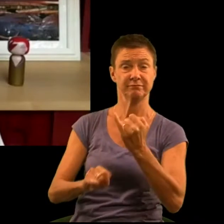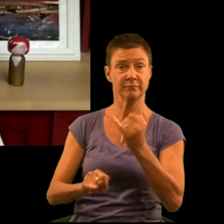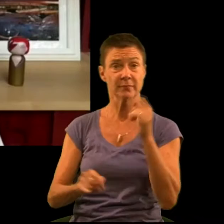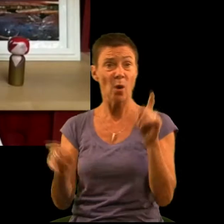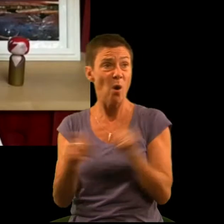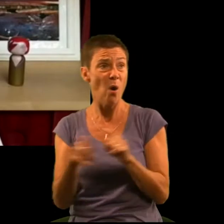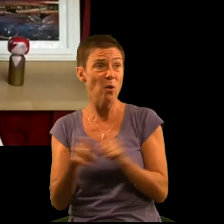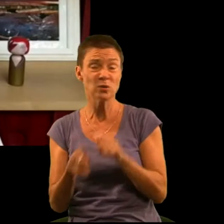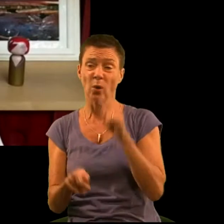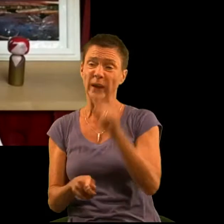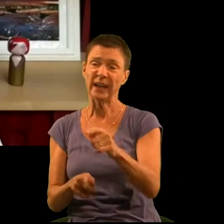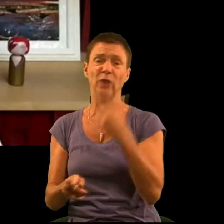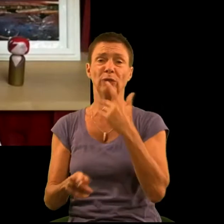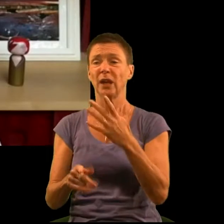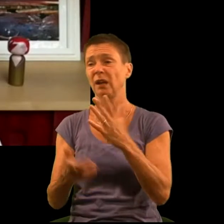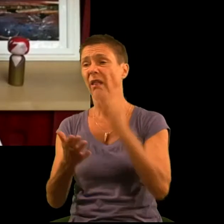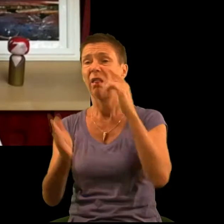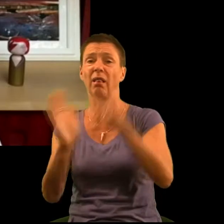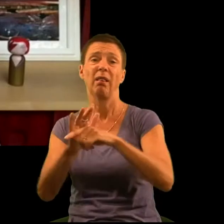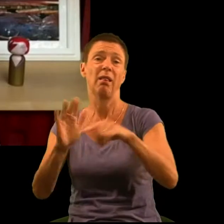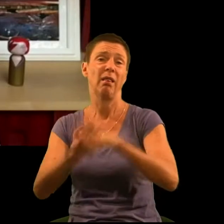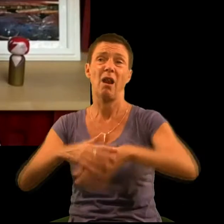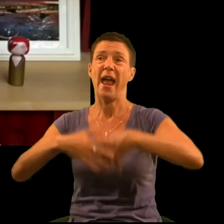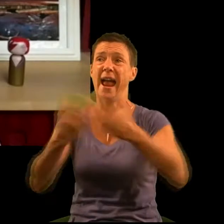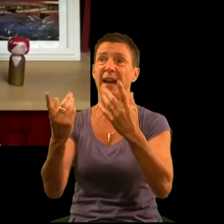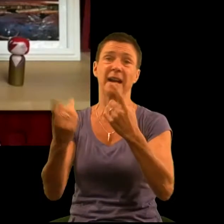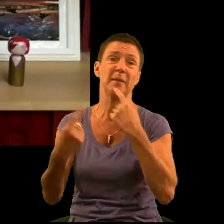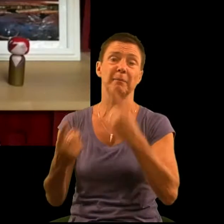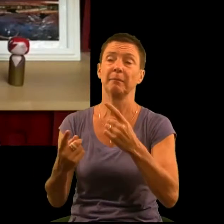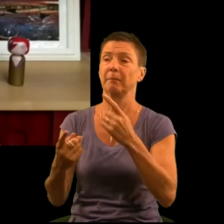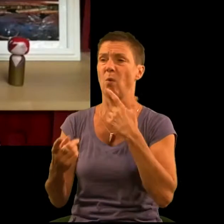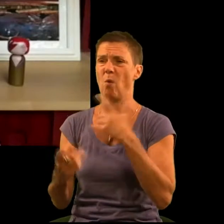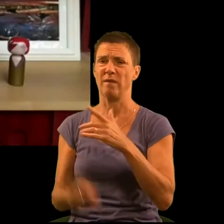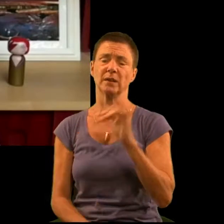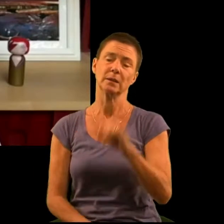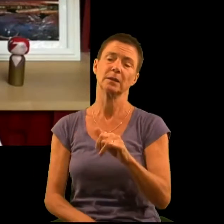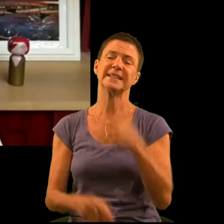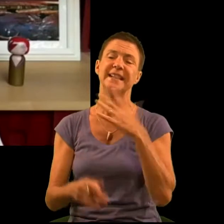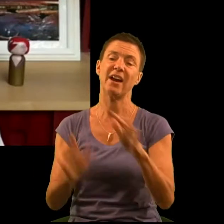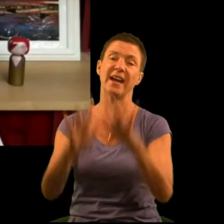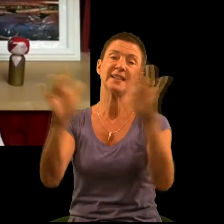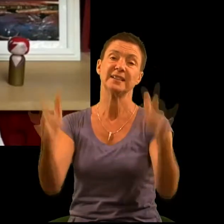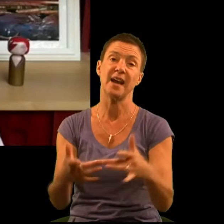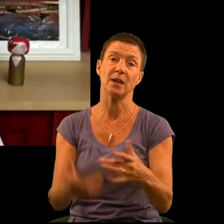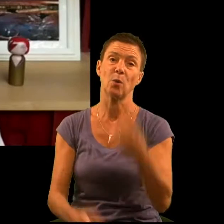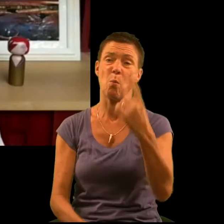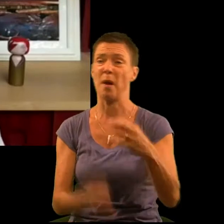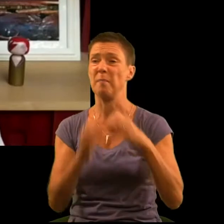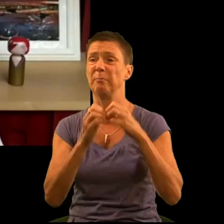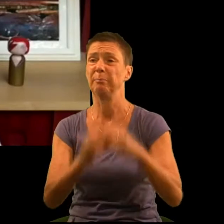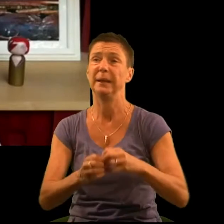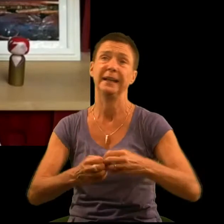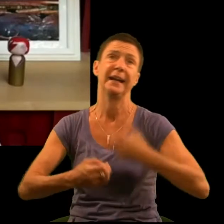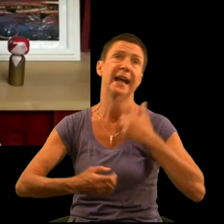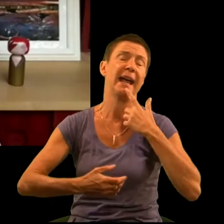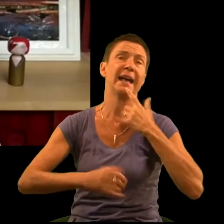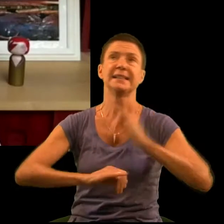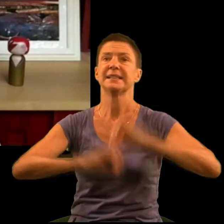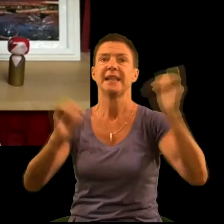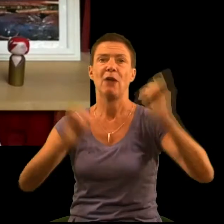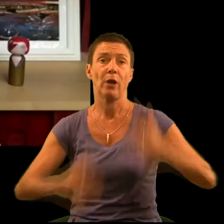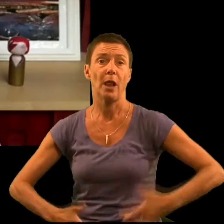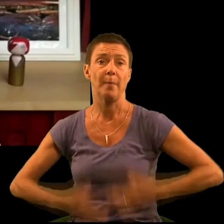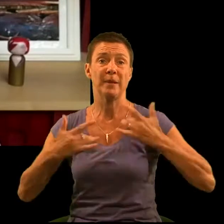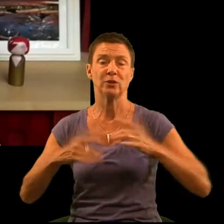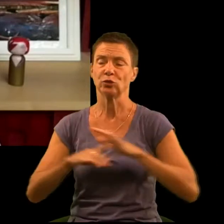in general on the blog through a series of editorials, including the scathing, "Dear Internet, 1 billion hysterical opinions do not